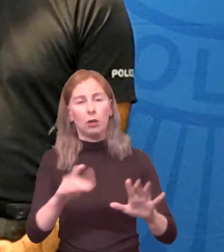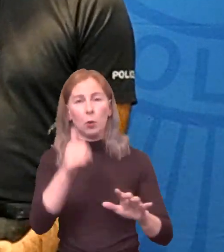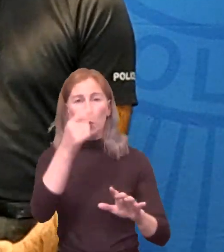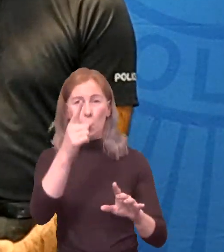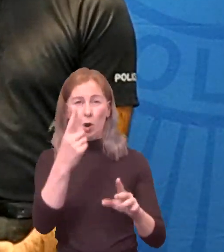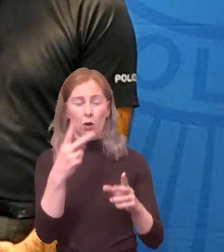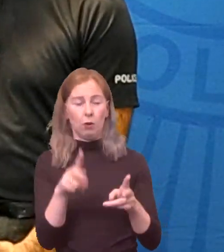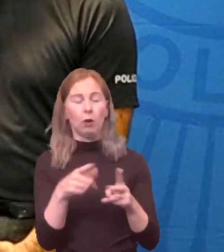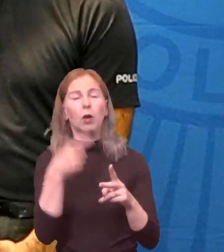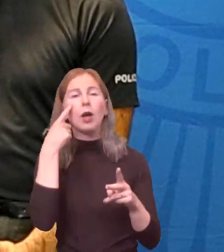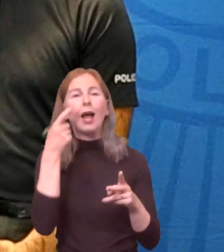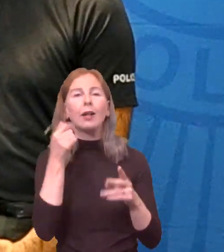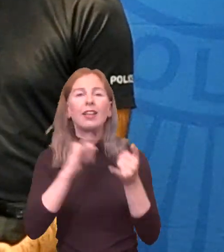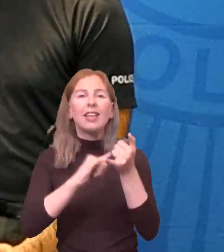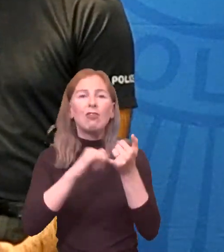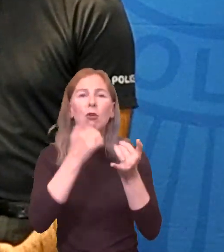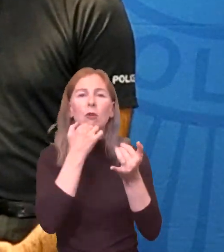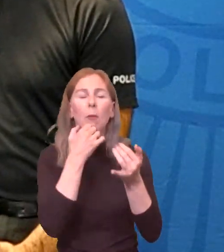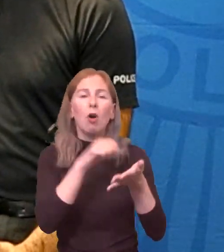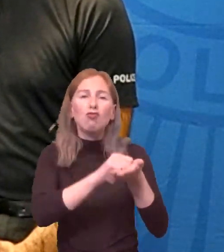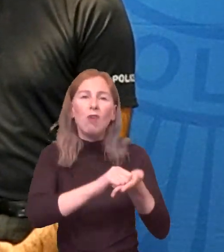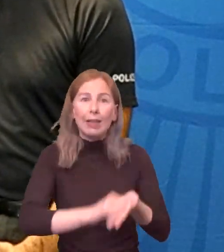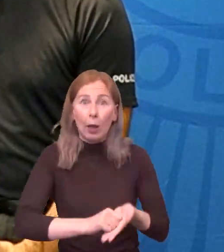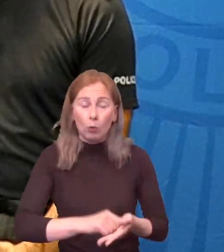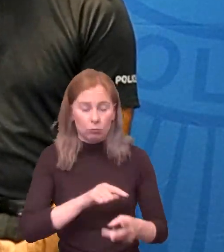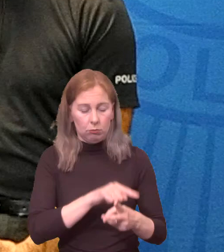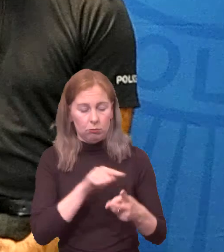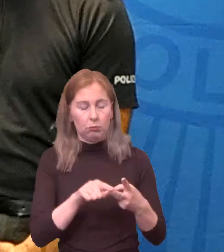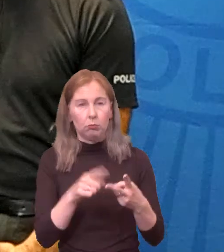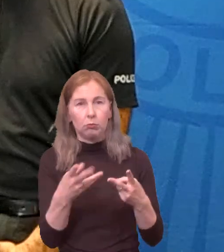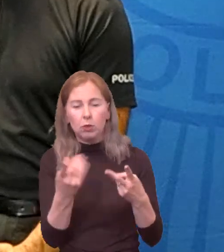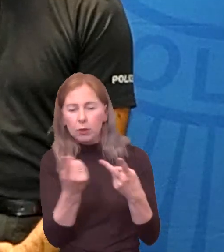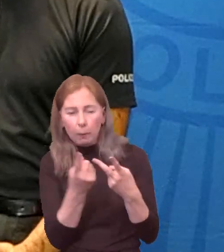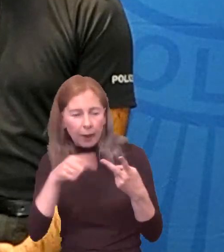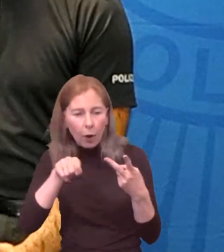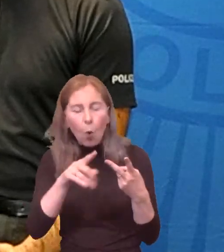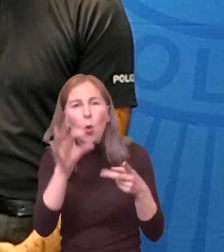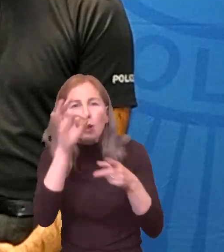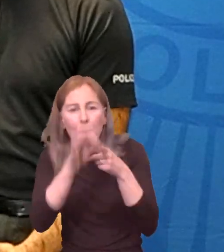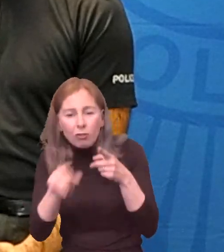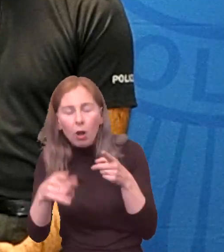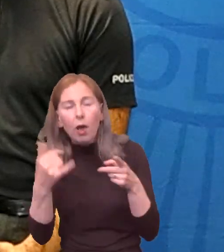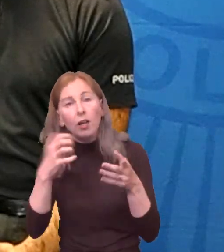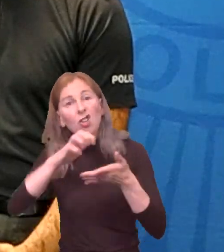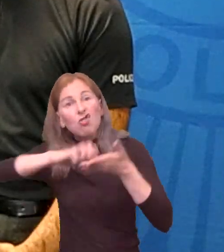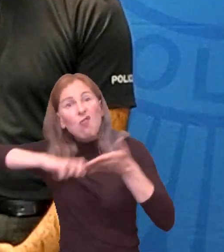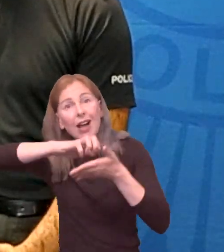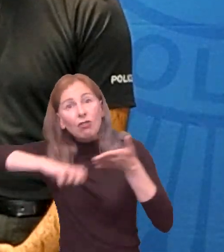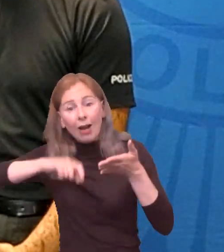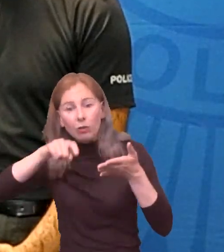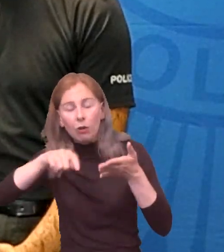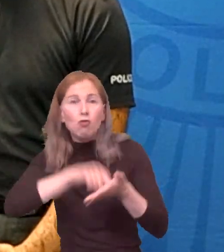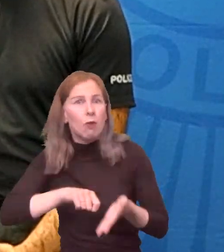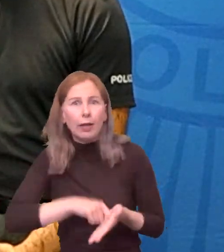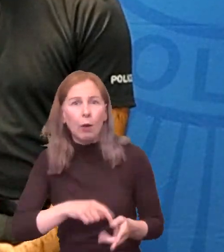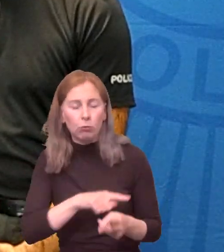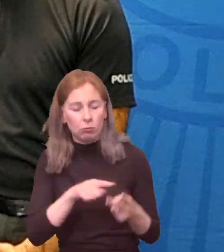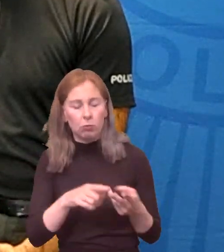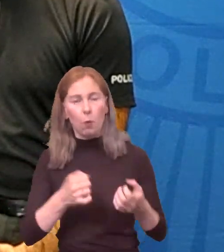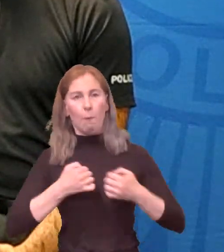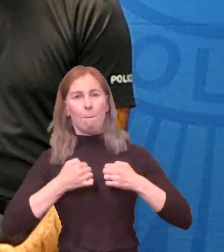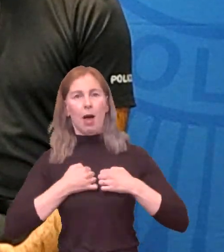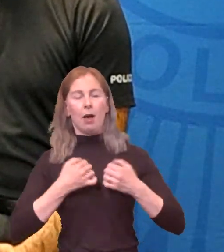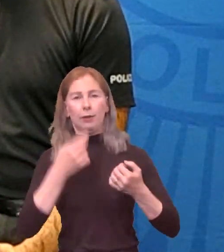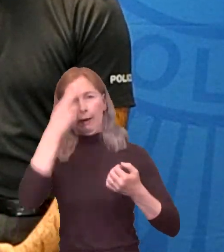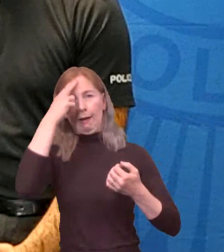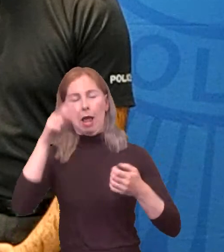that if we do find and locate machinery, we can contact you guys, and we've got that picture